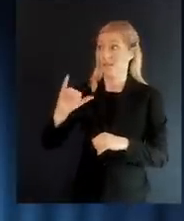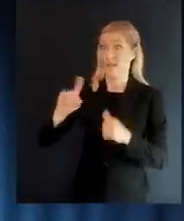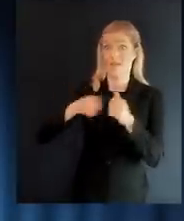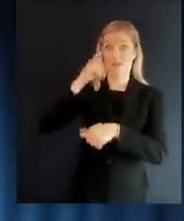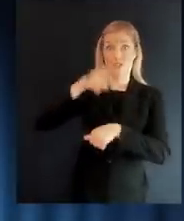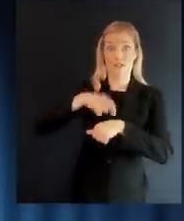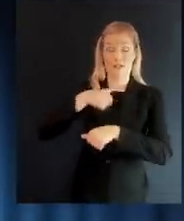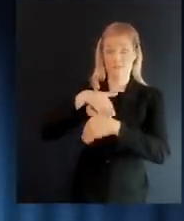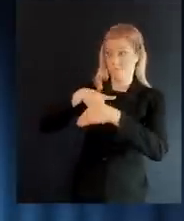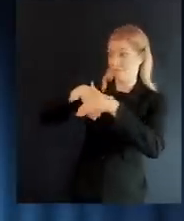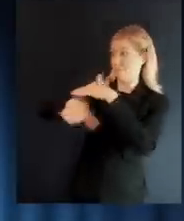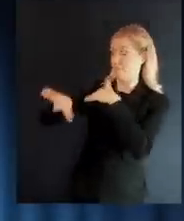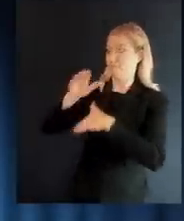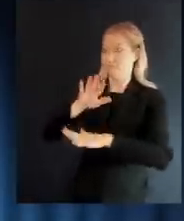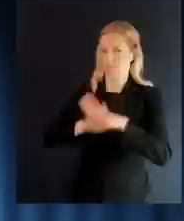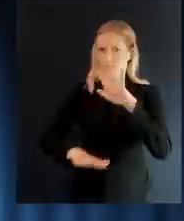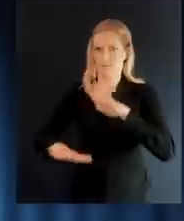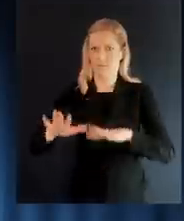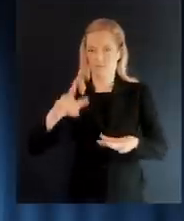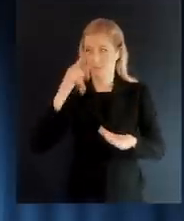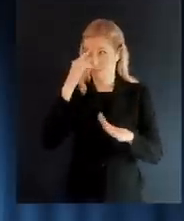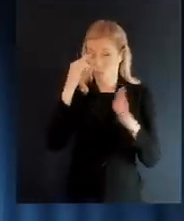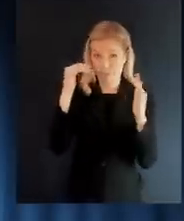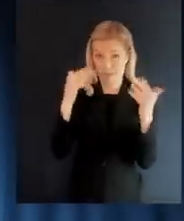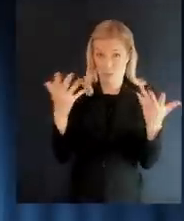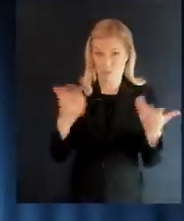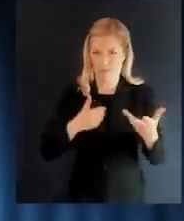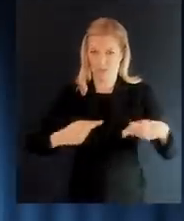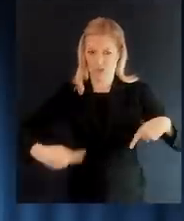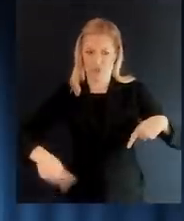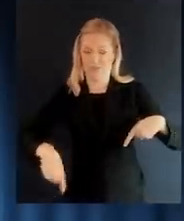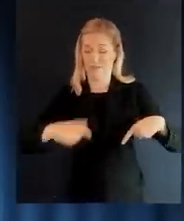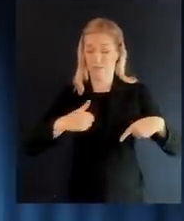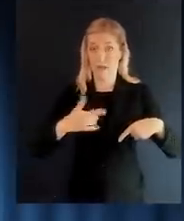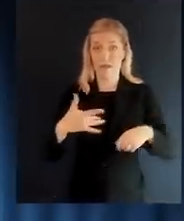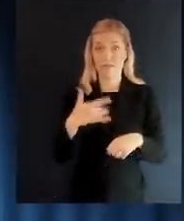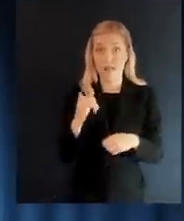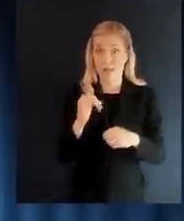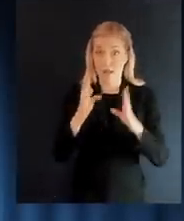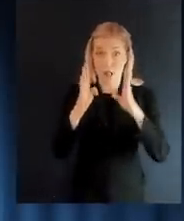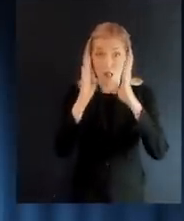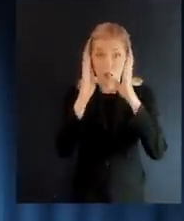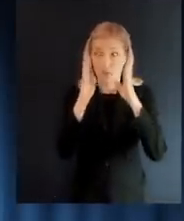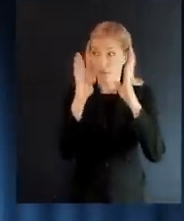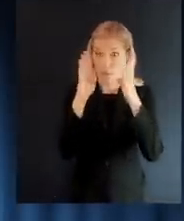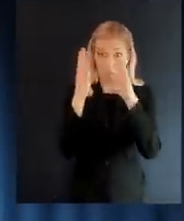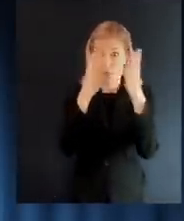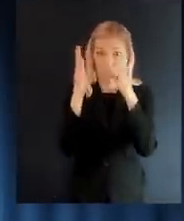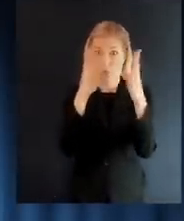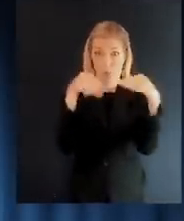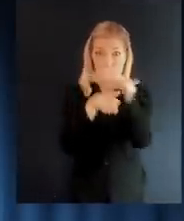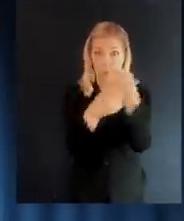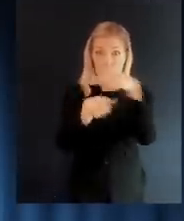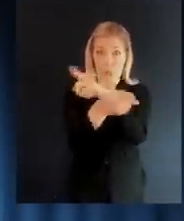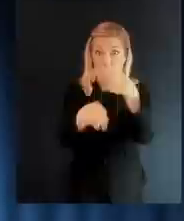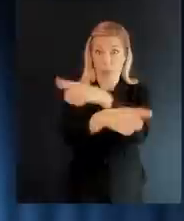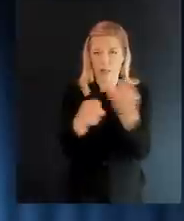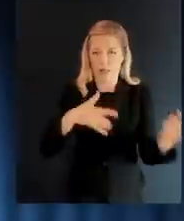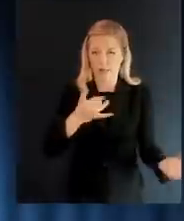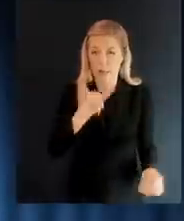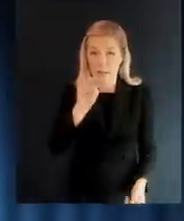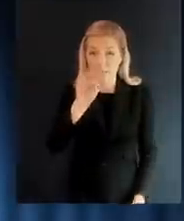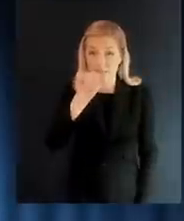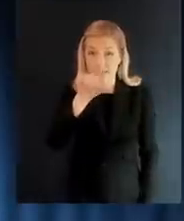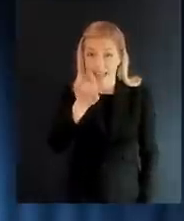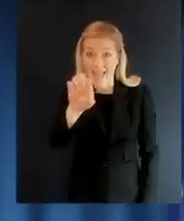as a high schooler was like walking through a daunting maze. It felt like hallways weaved in and out of each other and dead-ended, and the room numbering system seemed